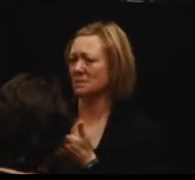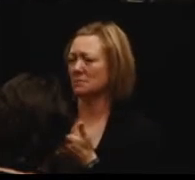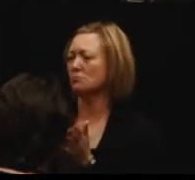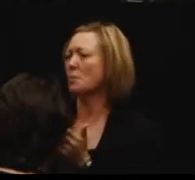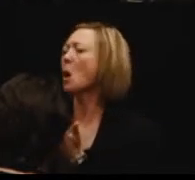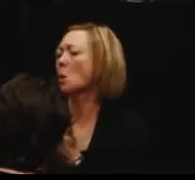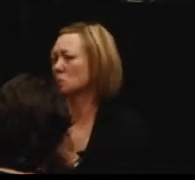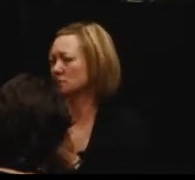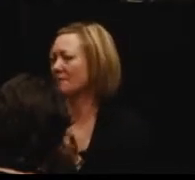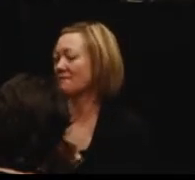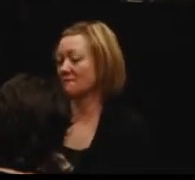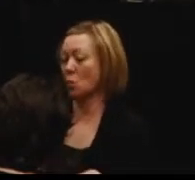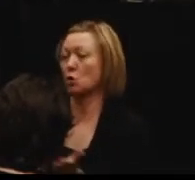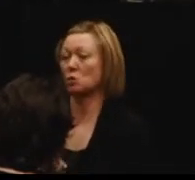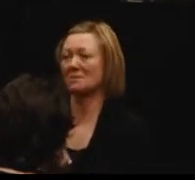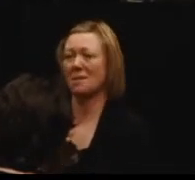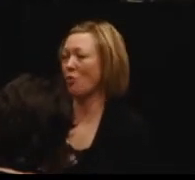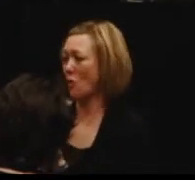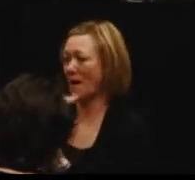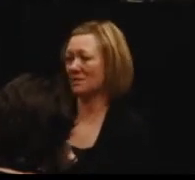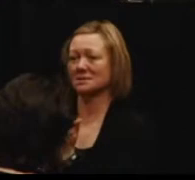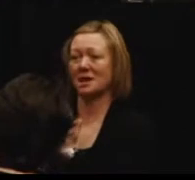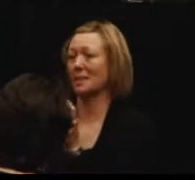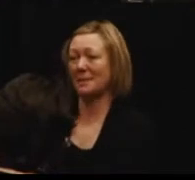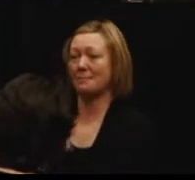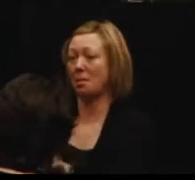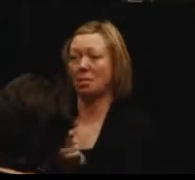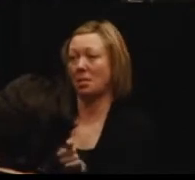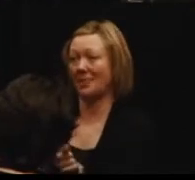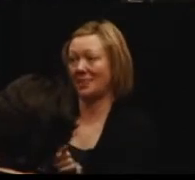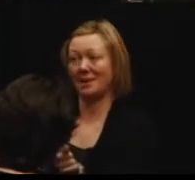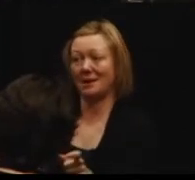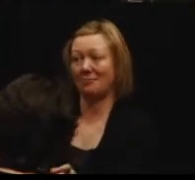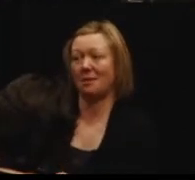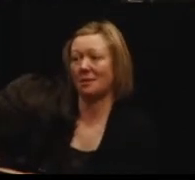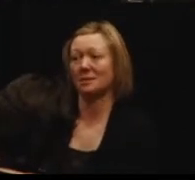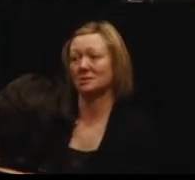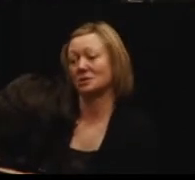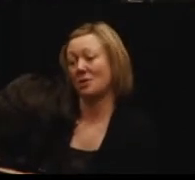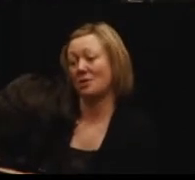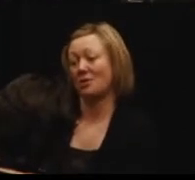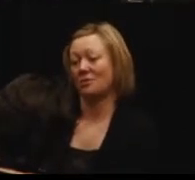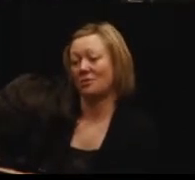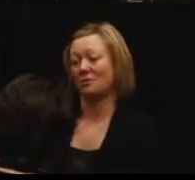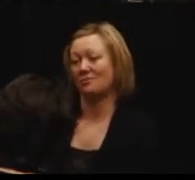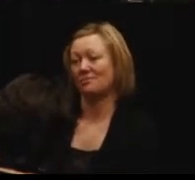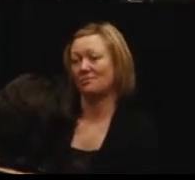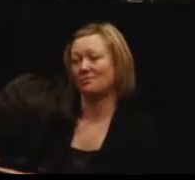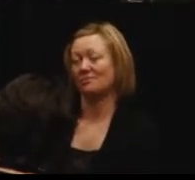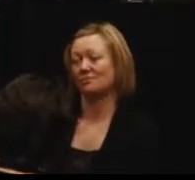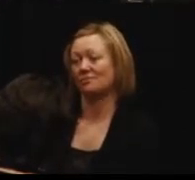but the people aren't there, enough skilled people in the zone. And I guess since the IT